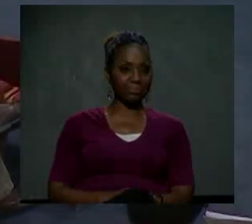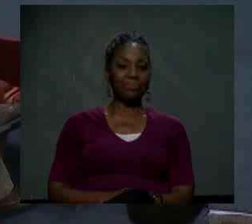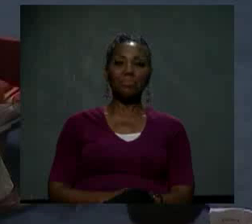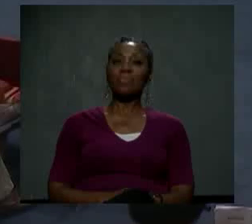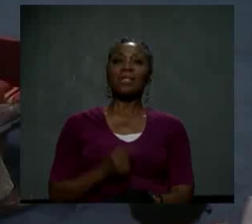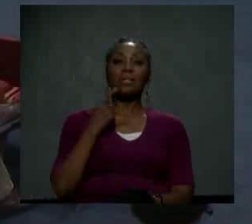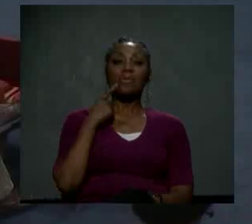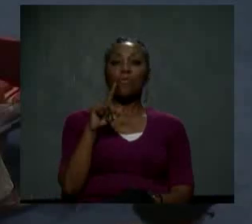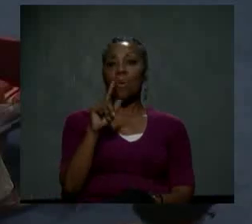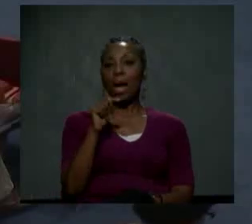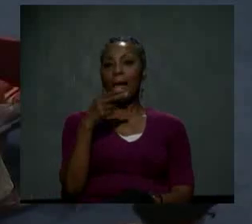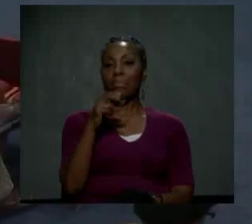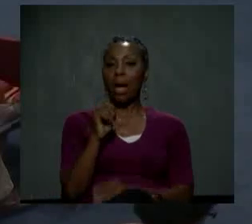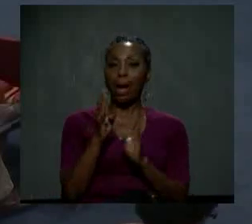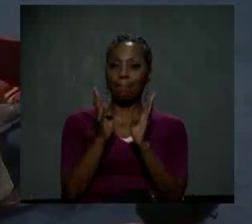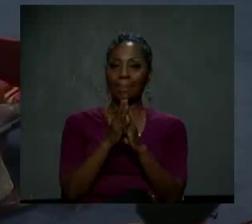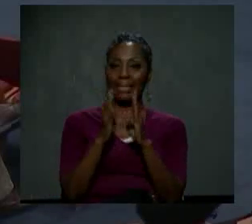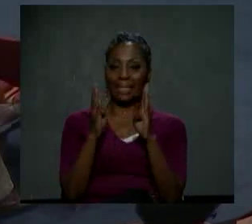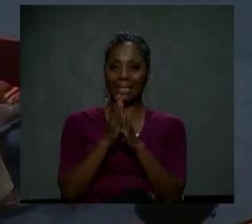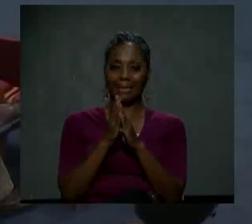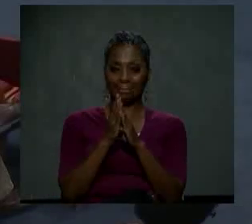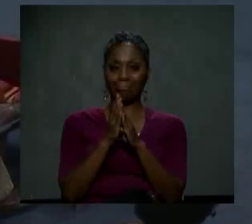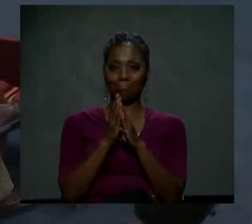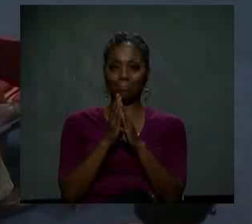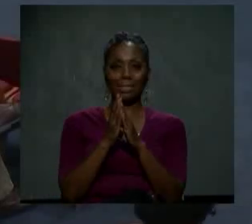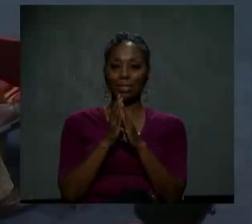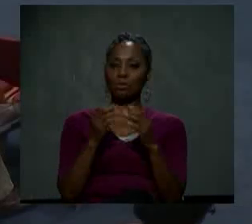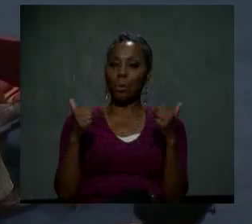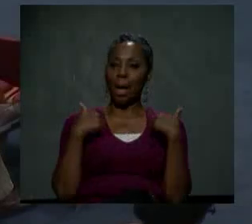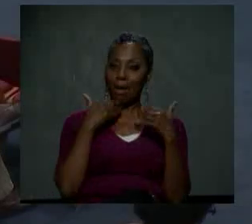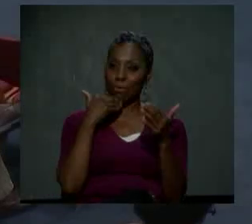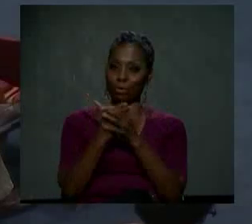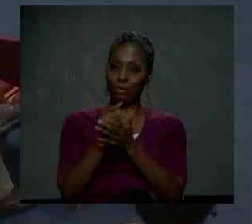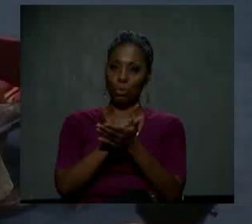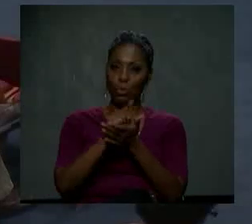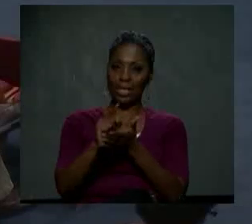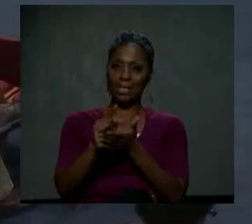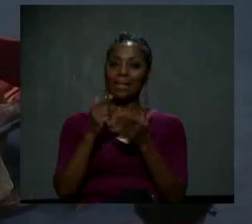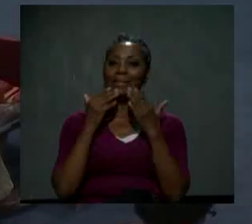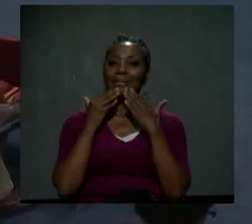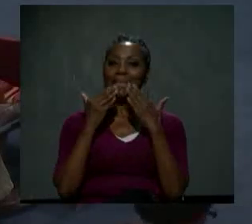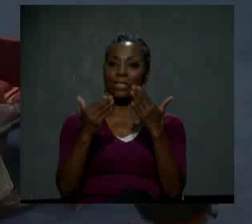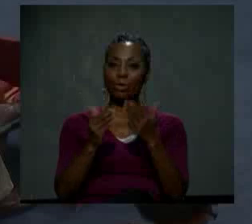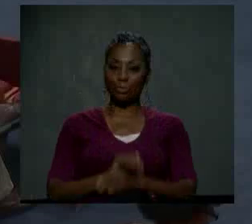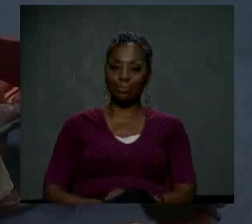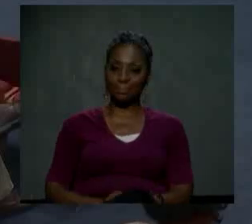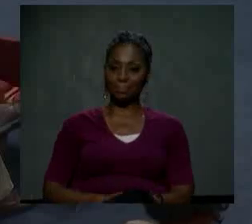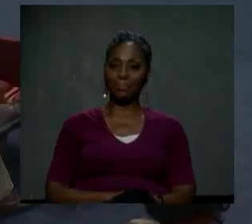for the meeting then. So have a good week. Thank you.